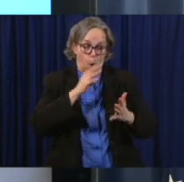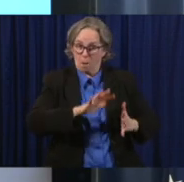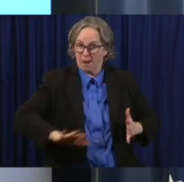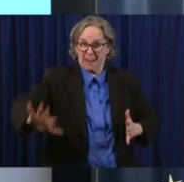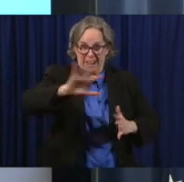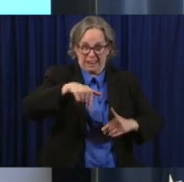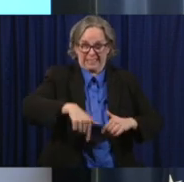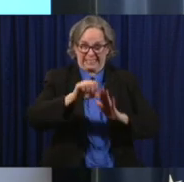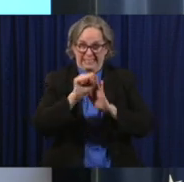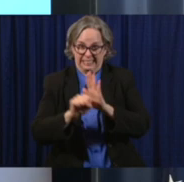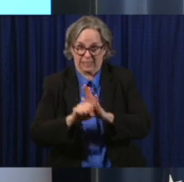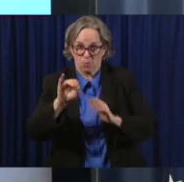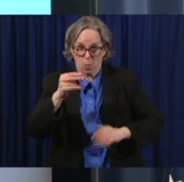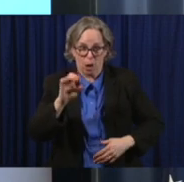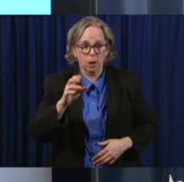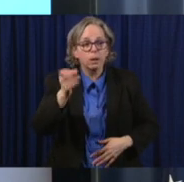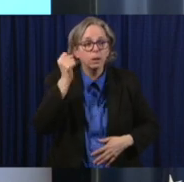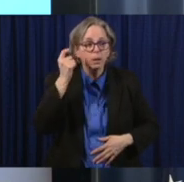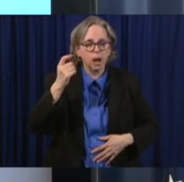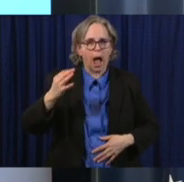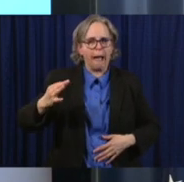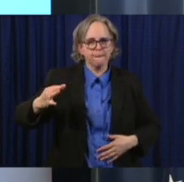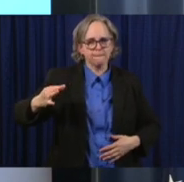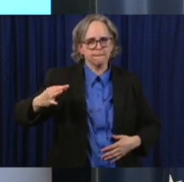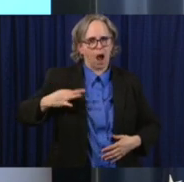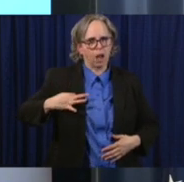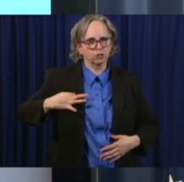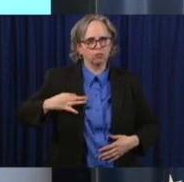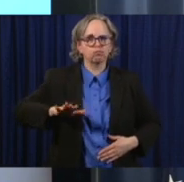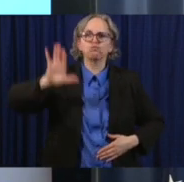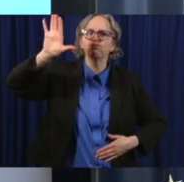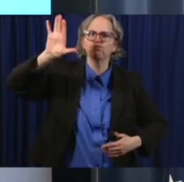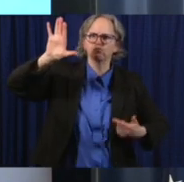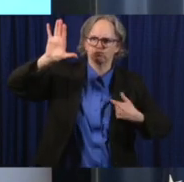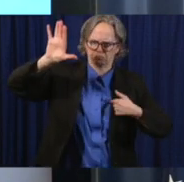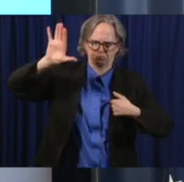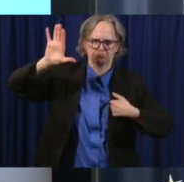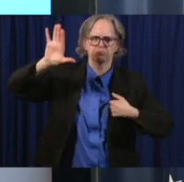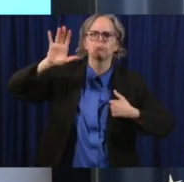the additional expertise to be able to quarantine individuals